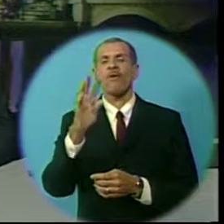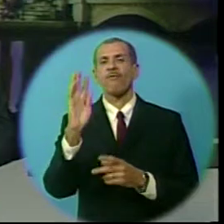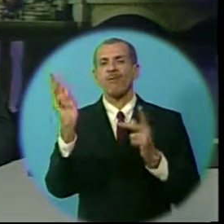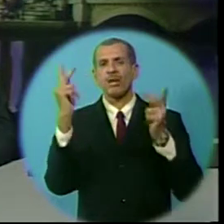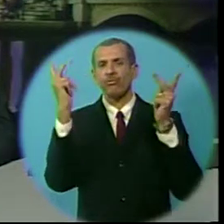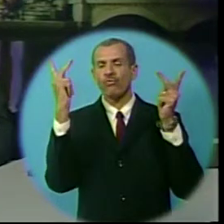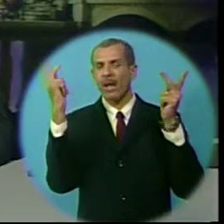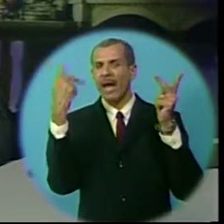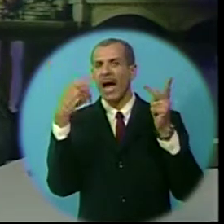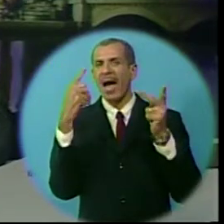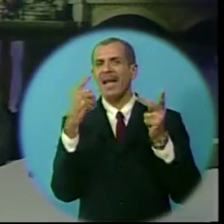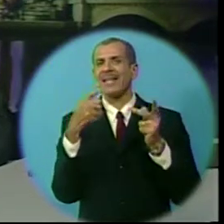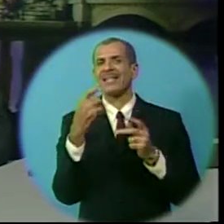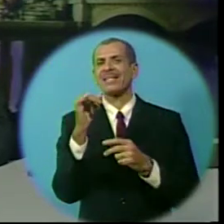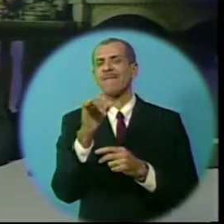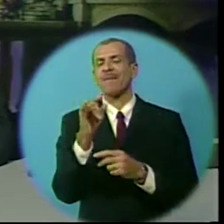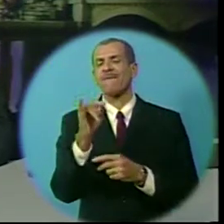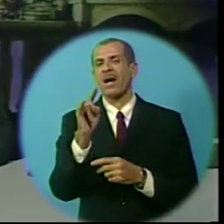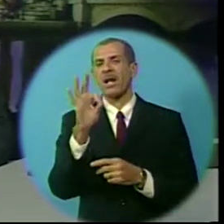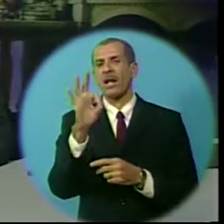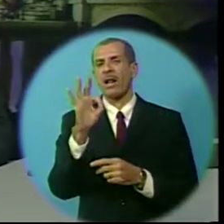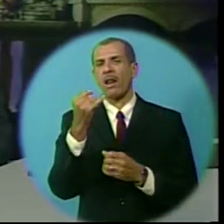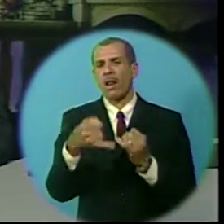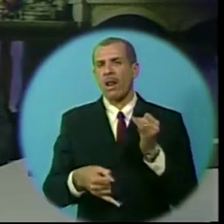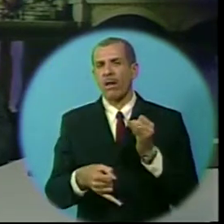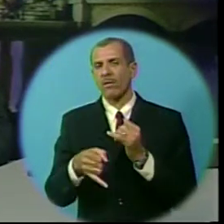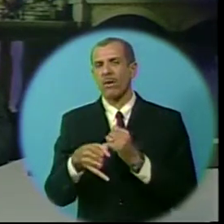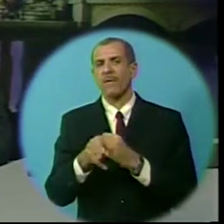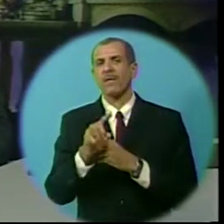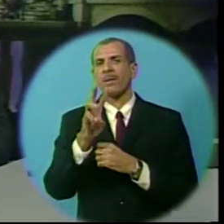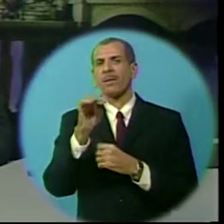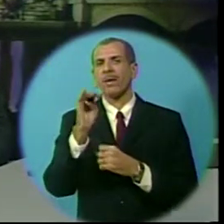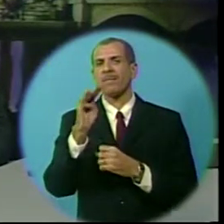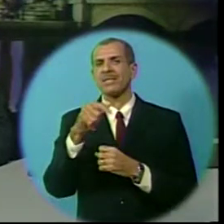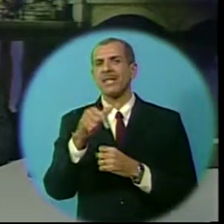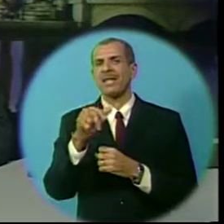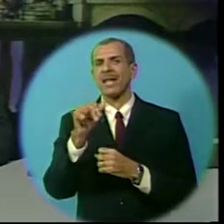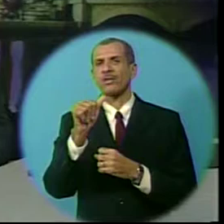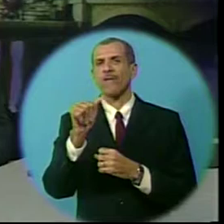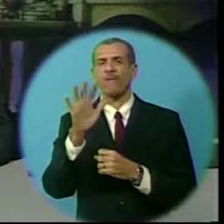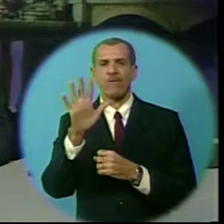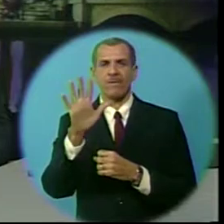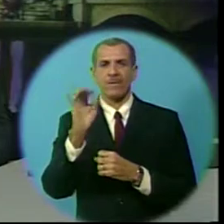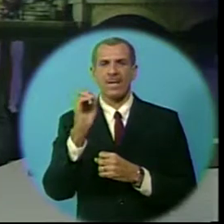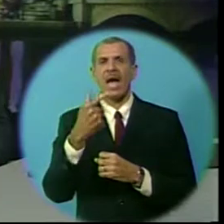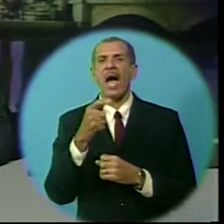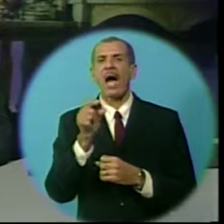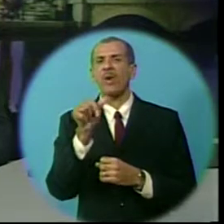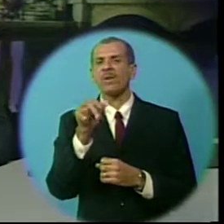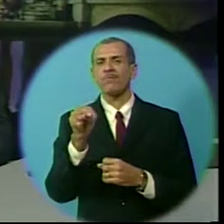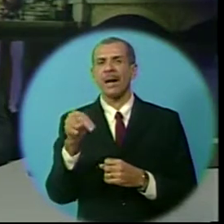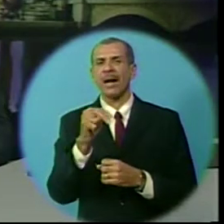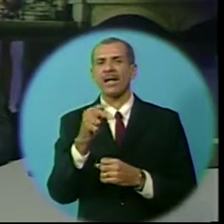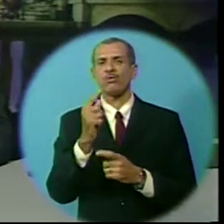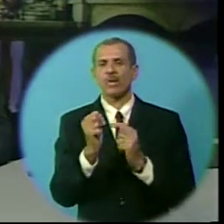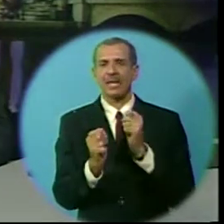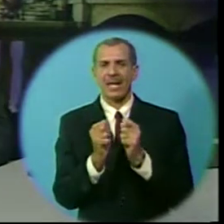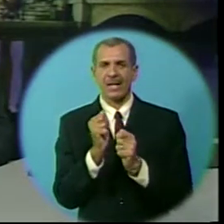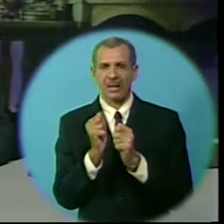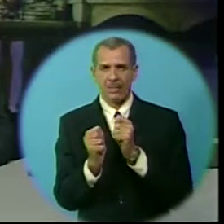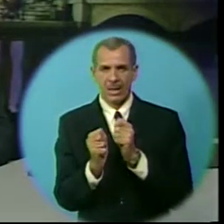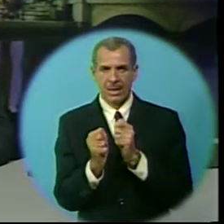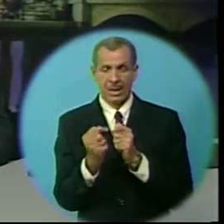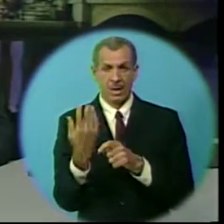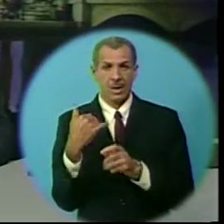victory in semi-final number 1 of the WICB's Nagico Super 50 tournament at Queen's Park Oval in Trinidad and Tobago.